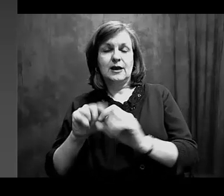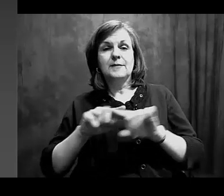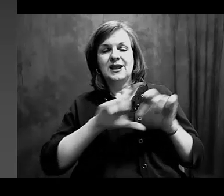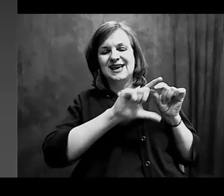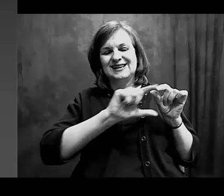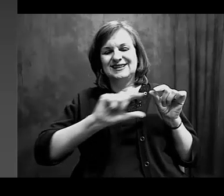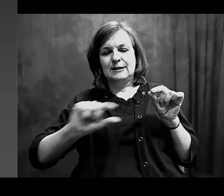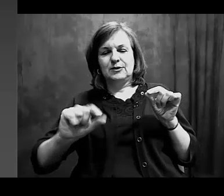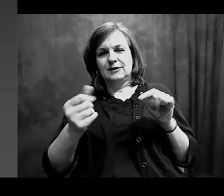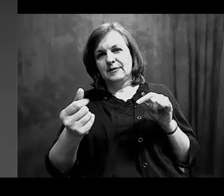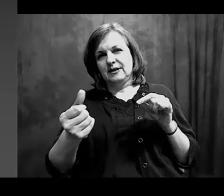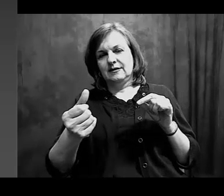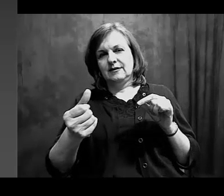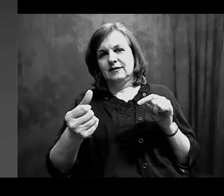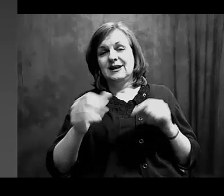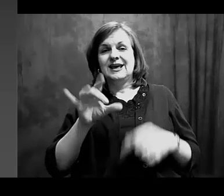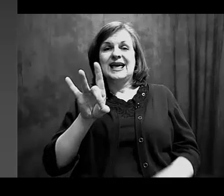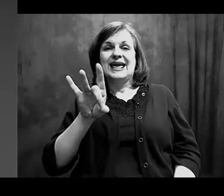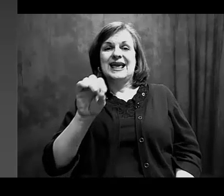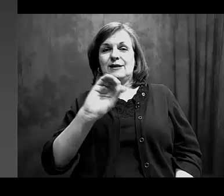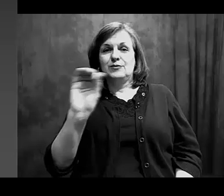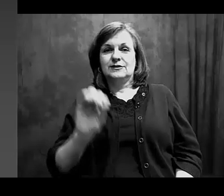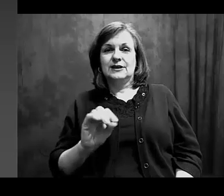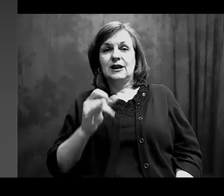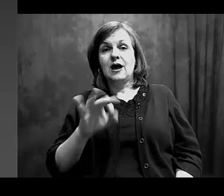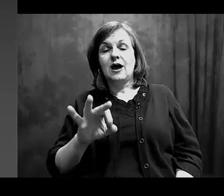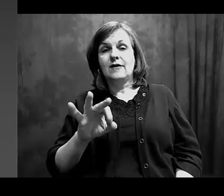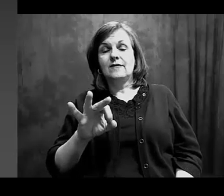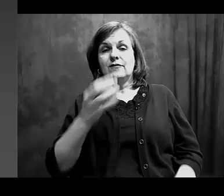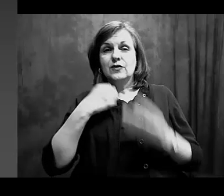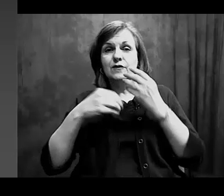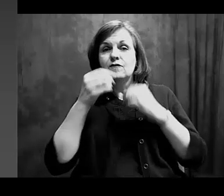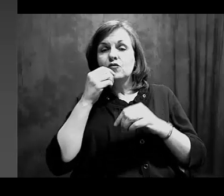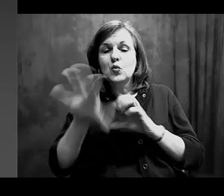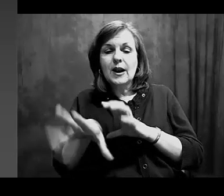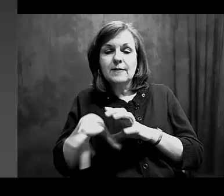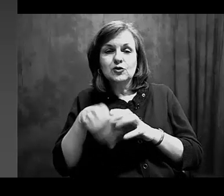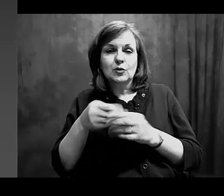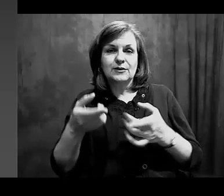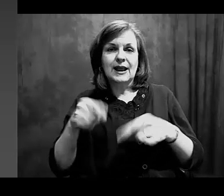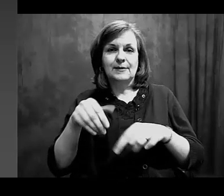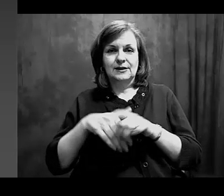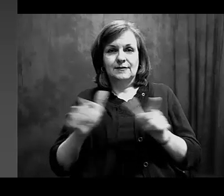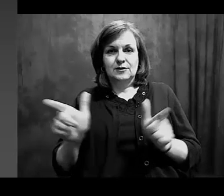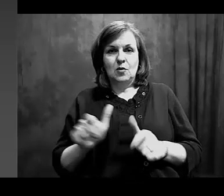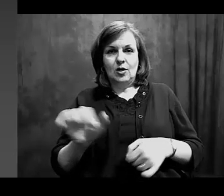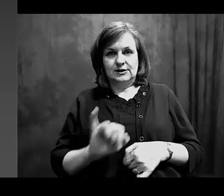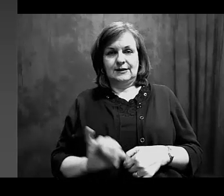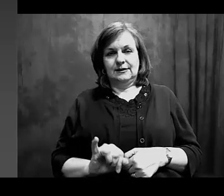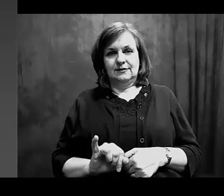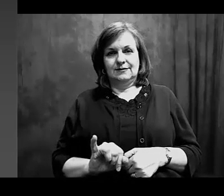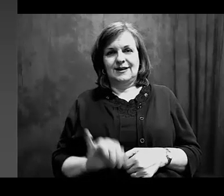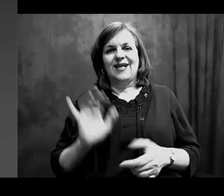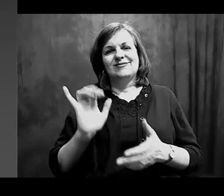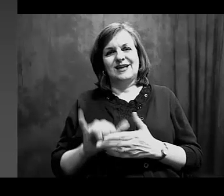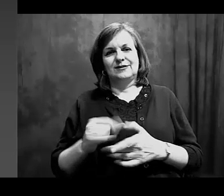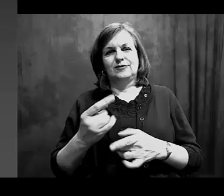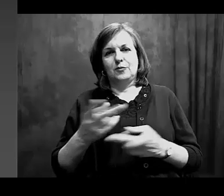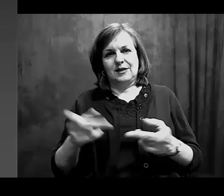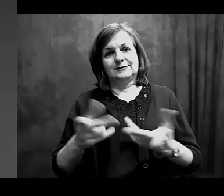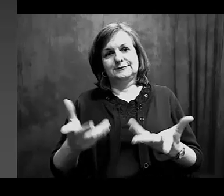it does taper as it goes. 80% of your body's absorption of nutrients occurs